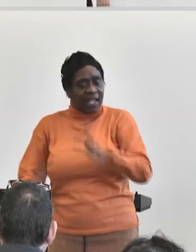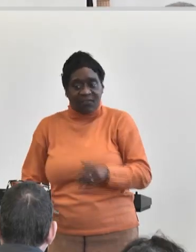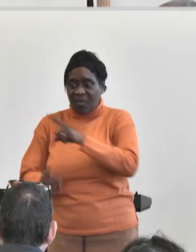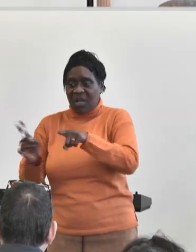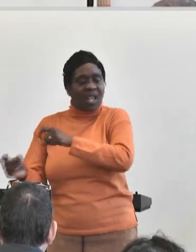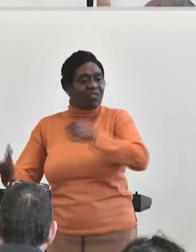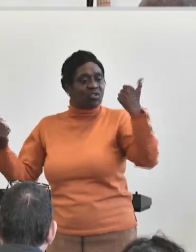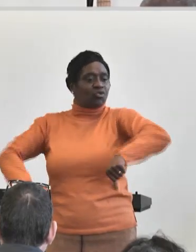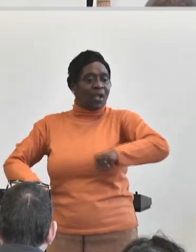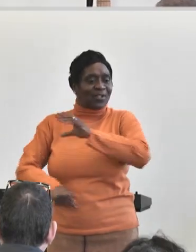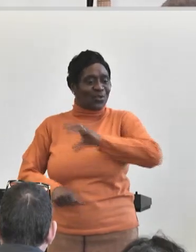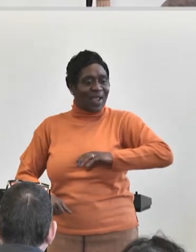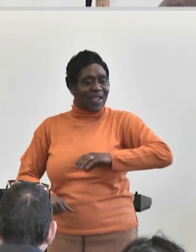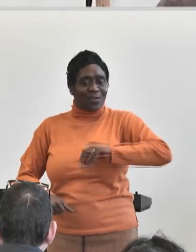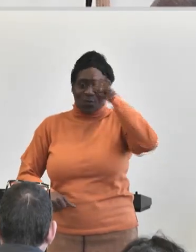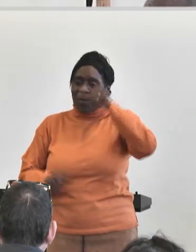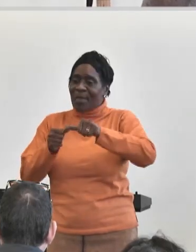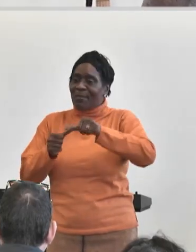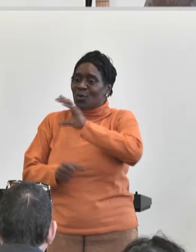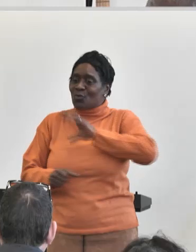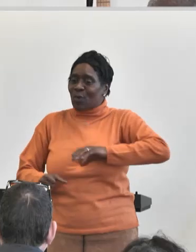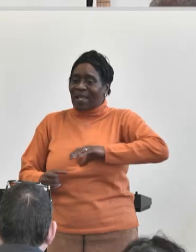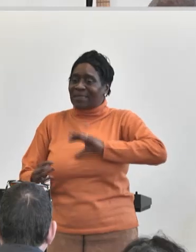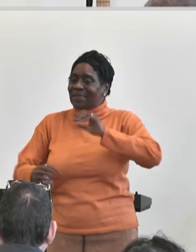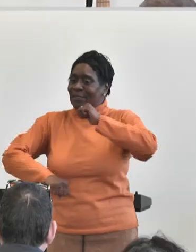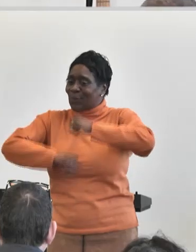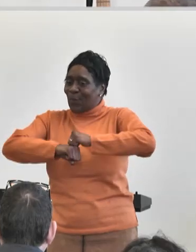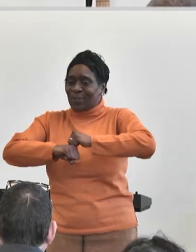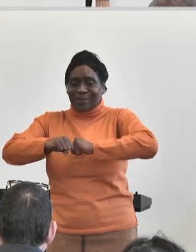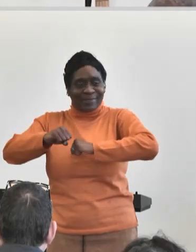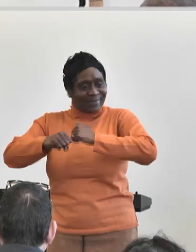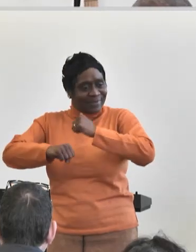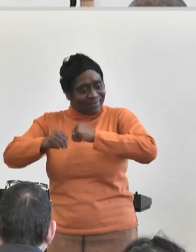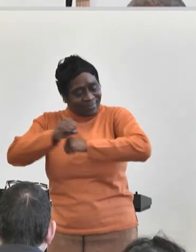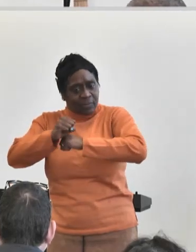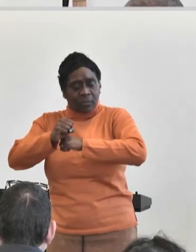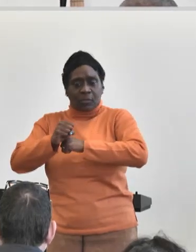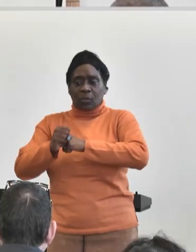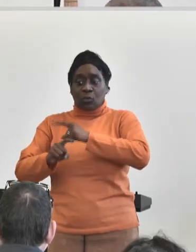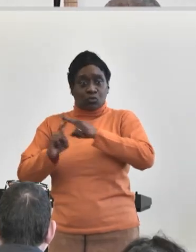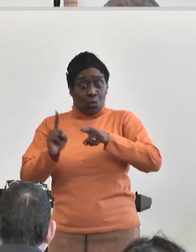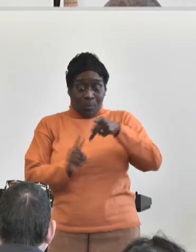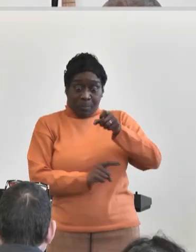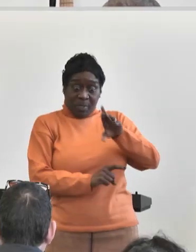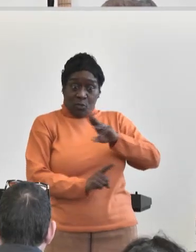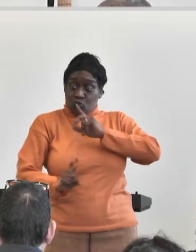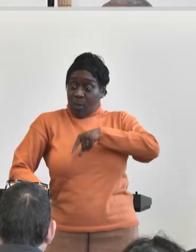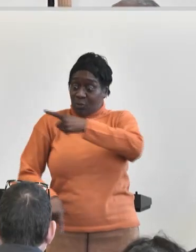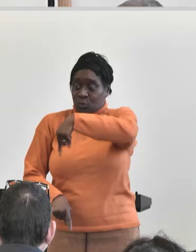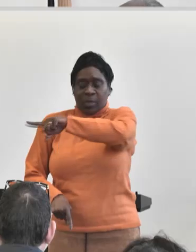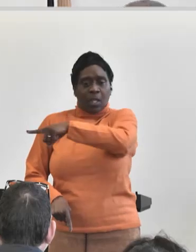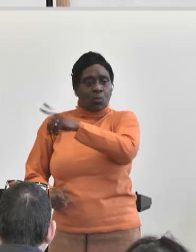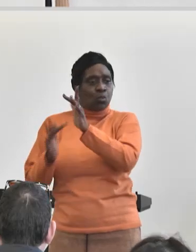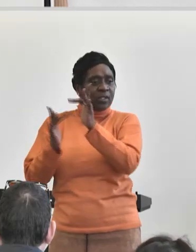cornerstone, the head of the cornerstone. So his response was biblical. Look